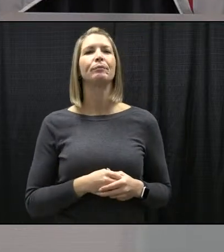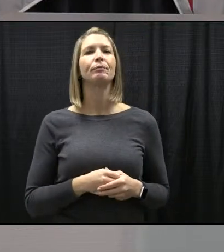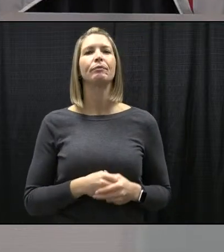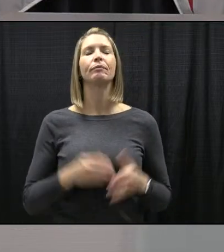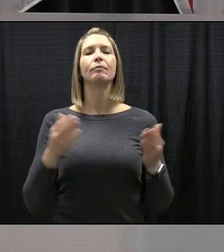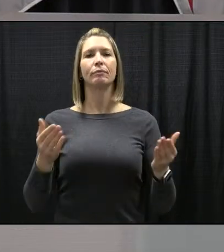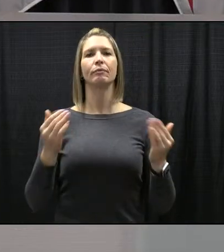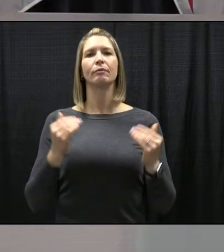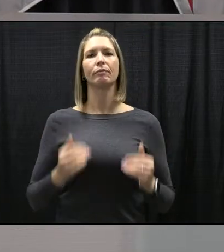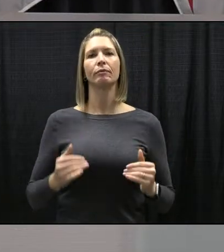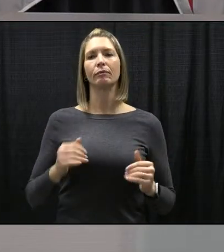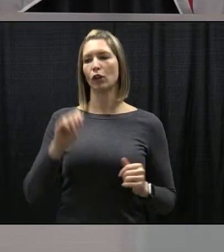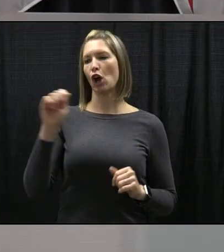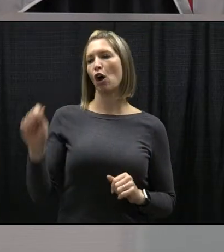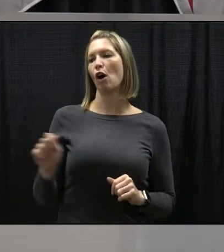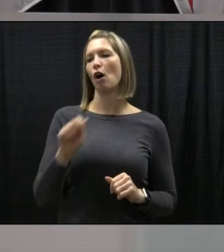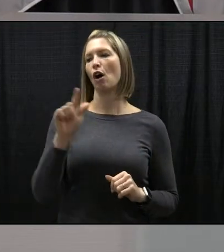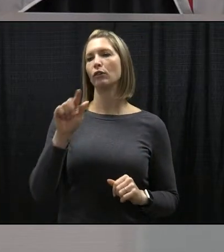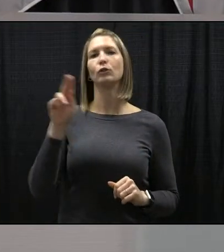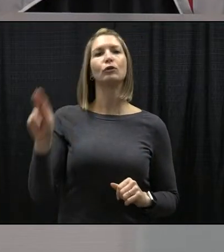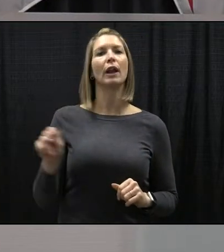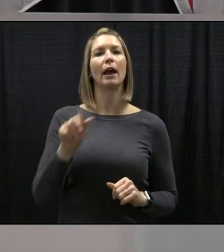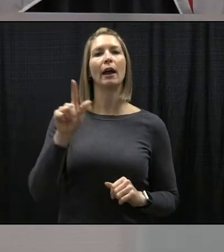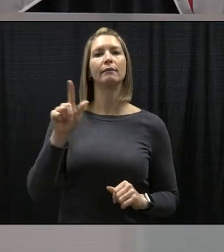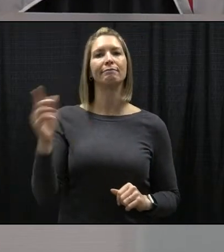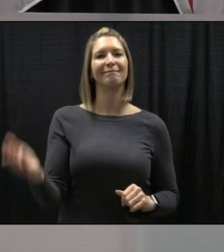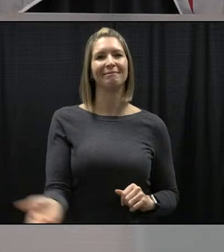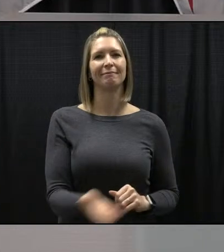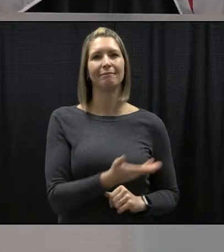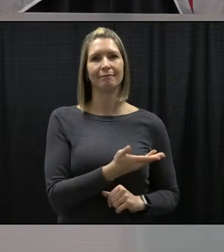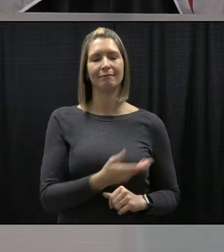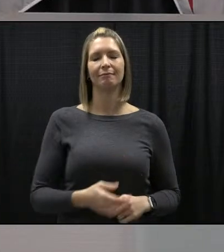from Renelle Legros with All Newfoundland, Labrador. Please go ahead.